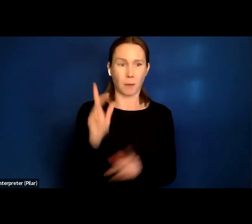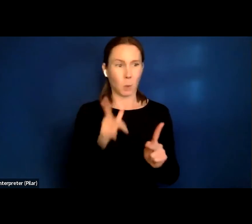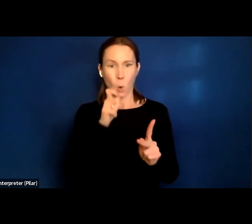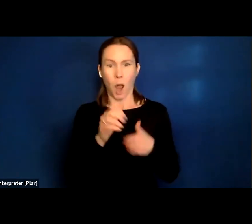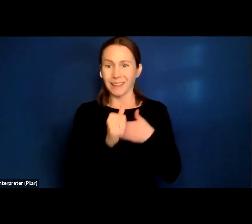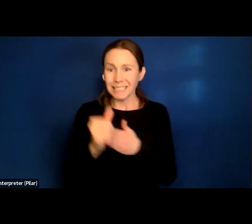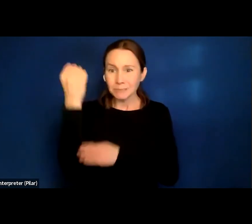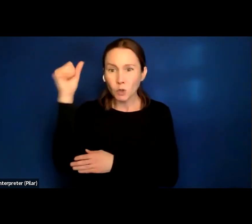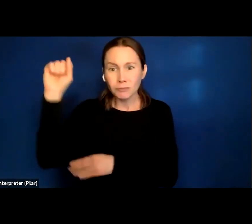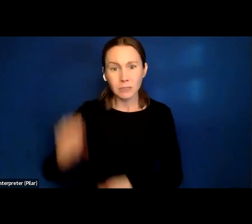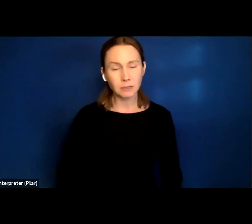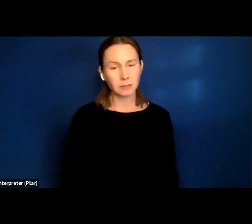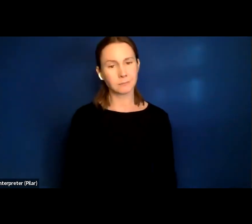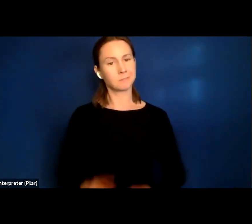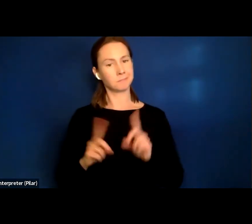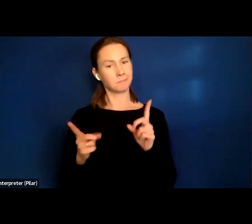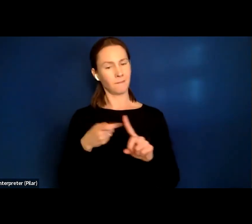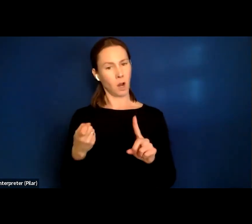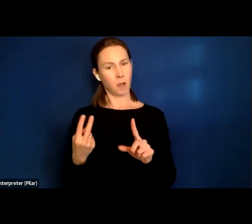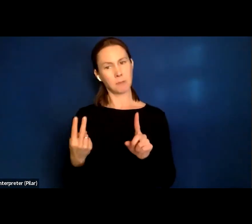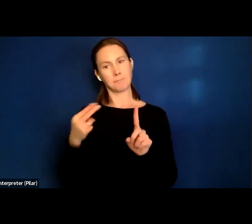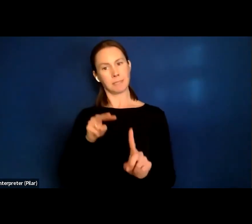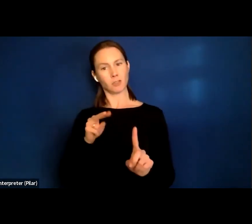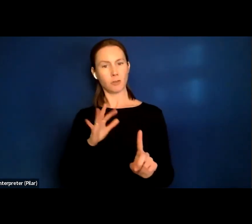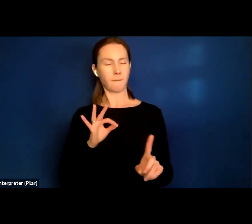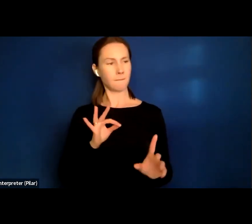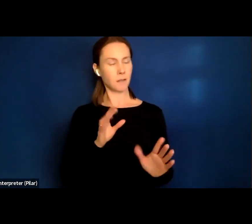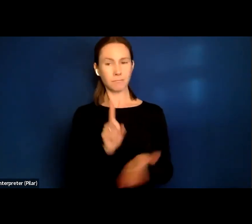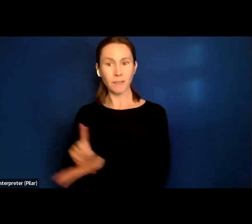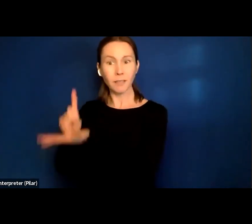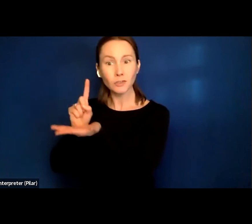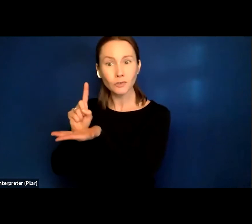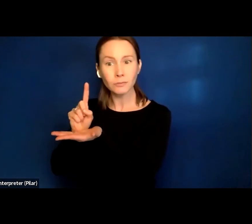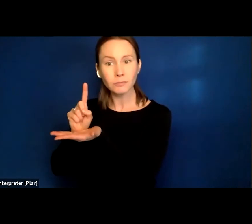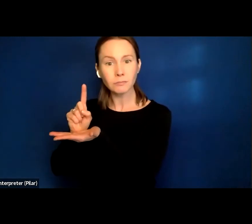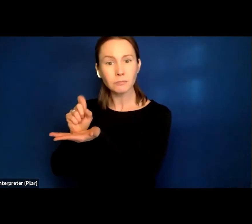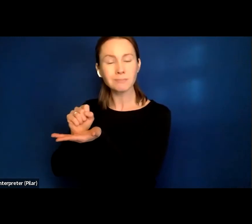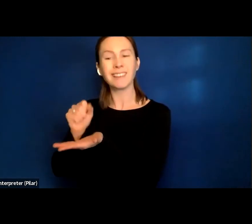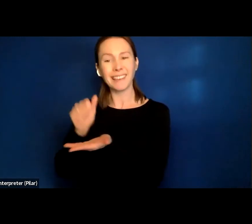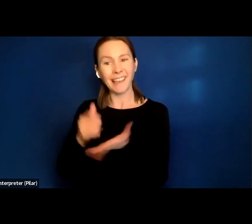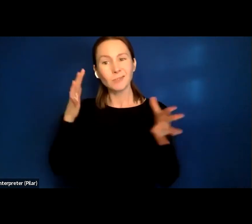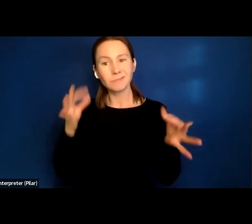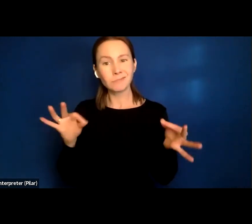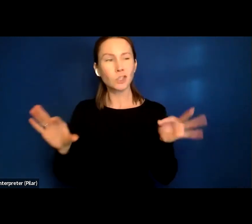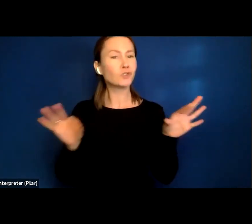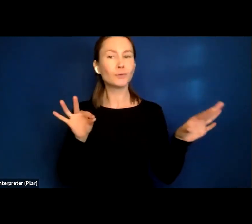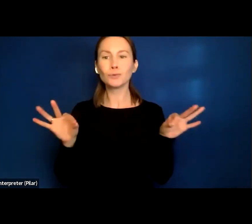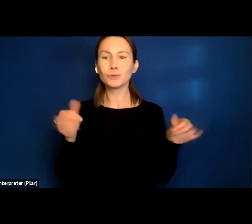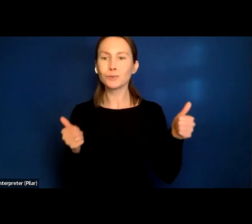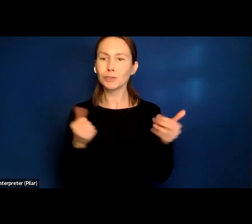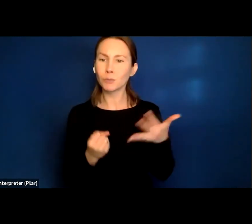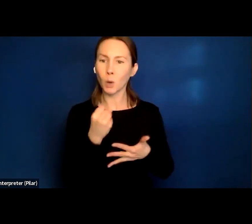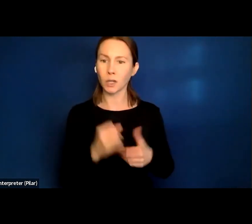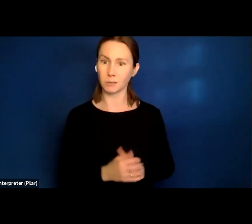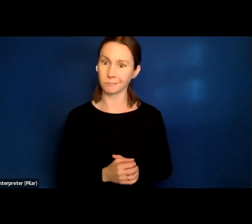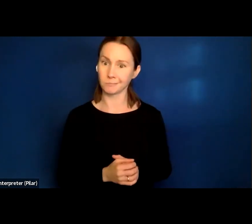But it is from, I think, a position of privilege to be able to name and choose priorities, right? To then also put resources